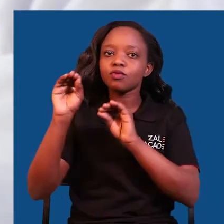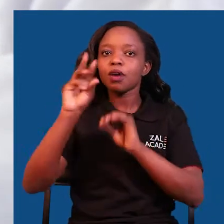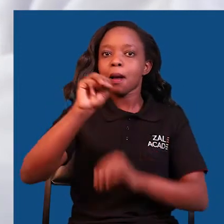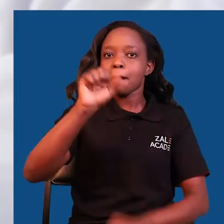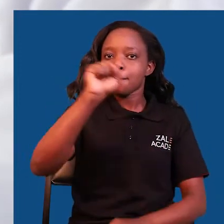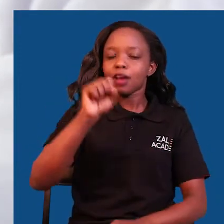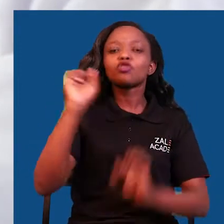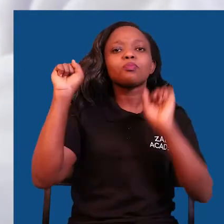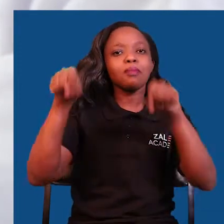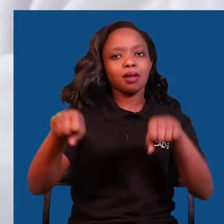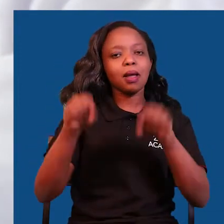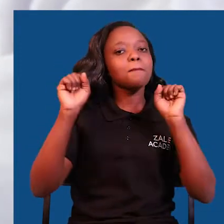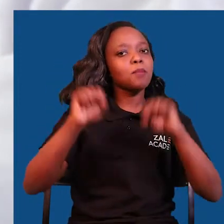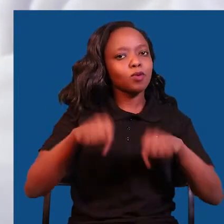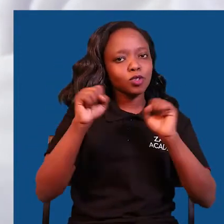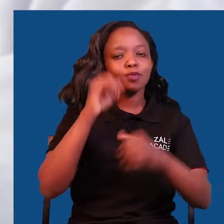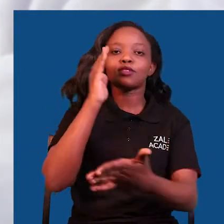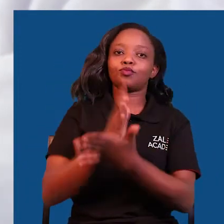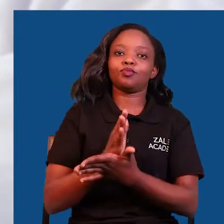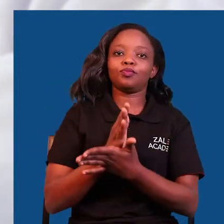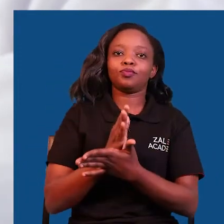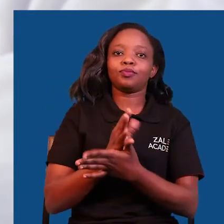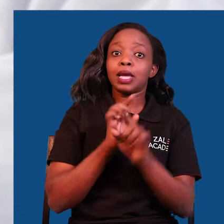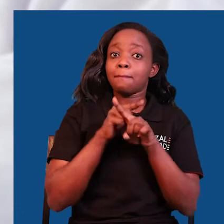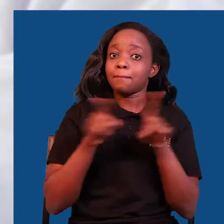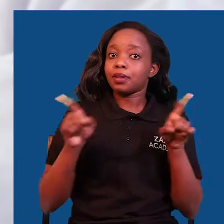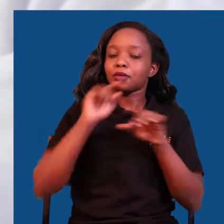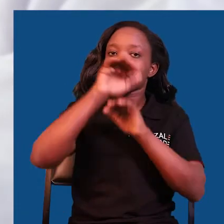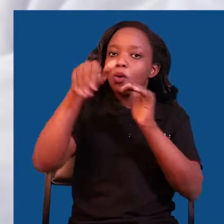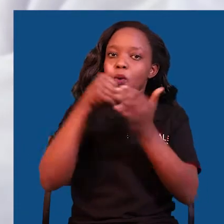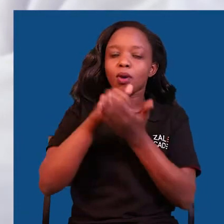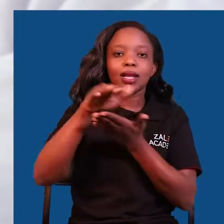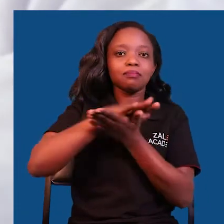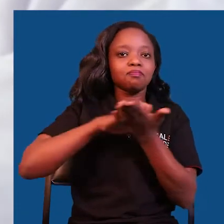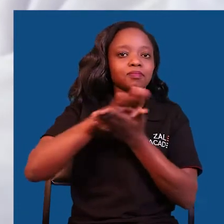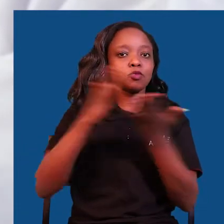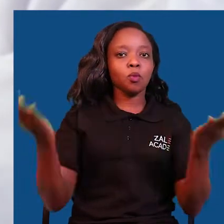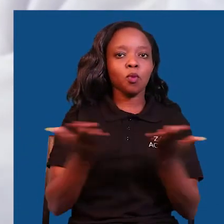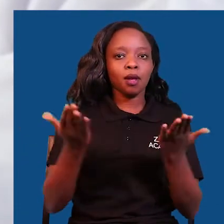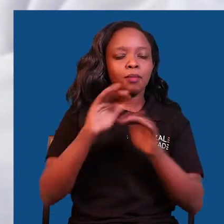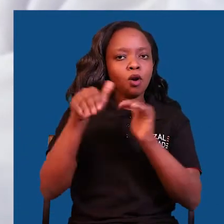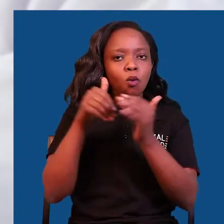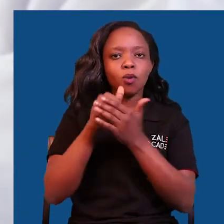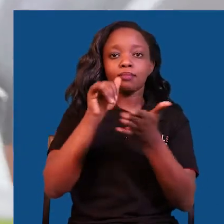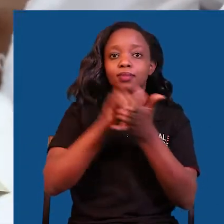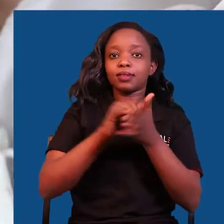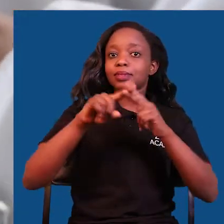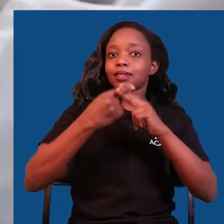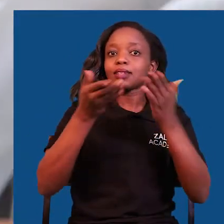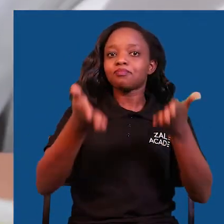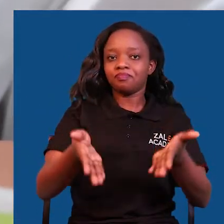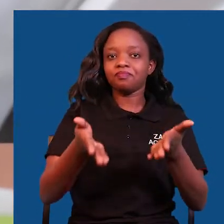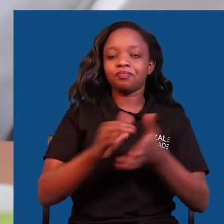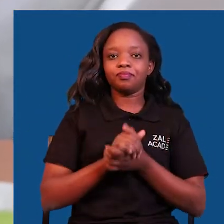you can do that too. It's possible. But the whole foundation, all of that, it